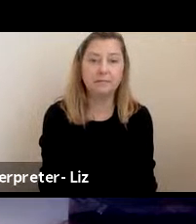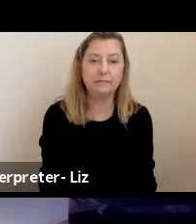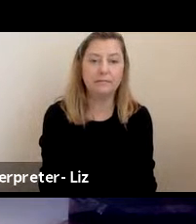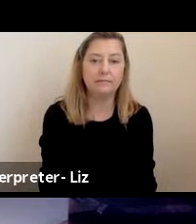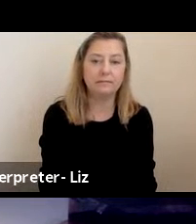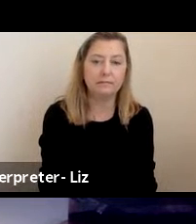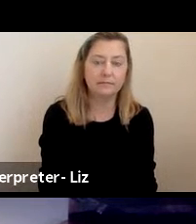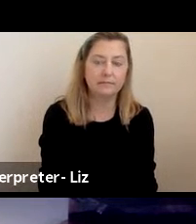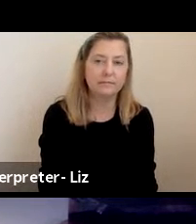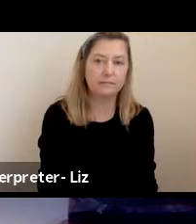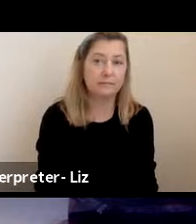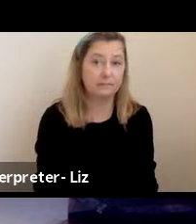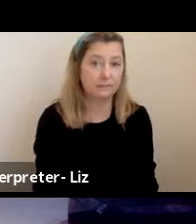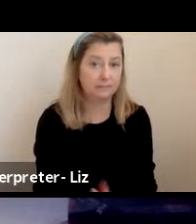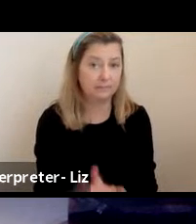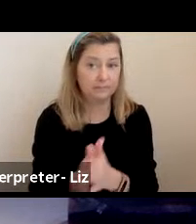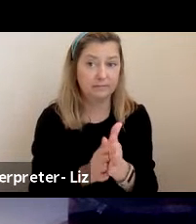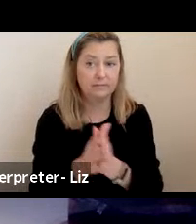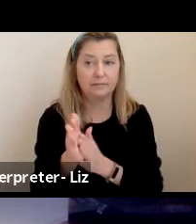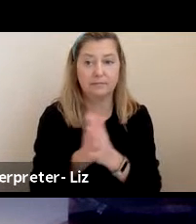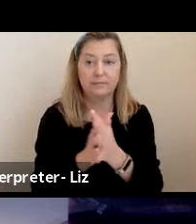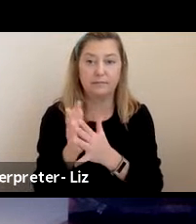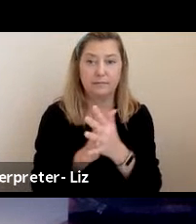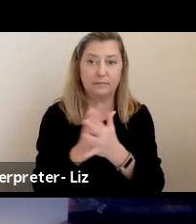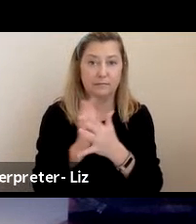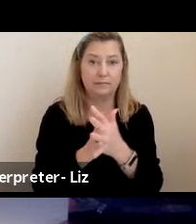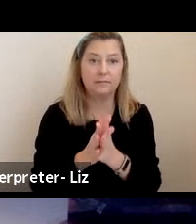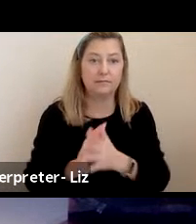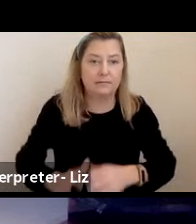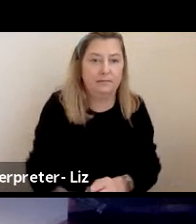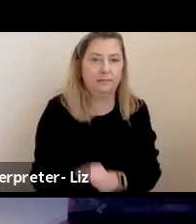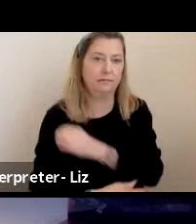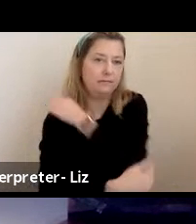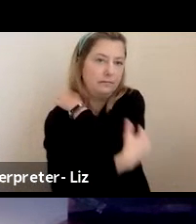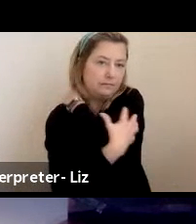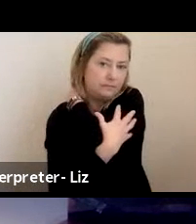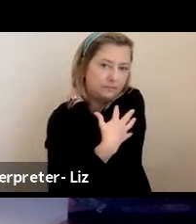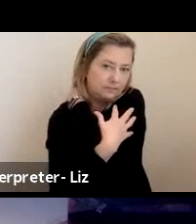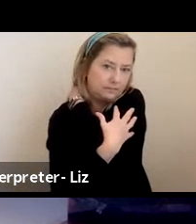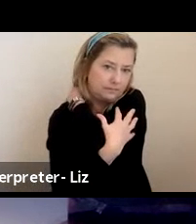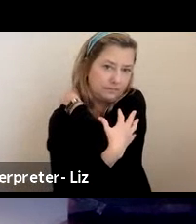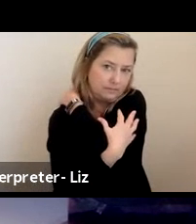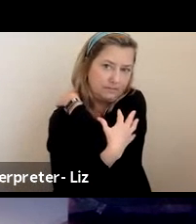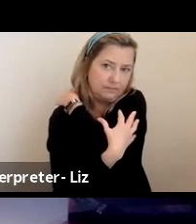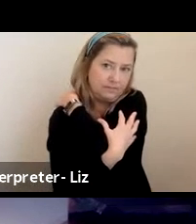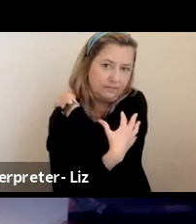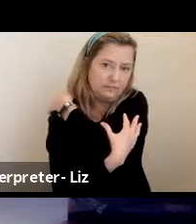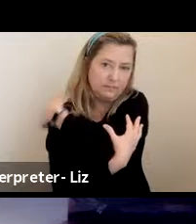Okay. So do you all want to proceed on? Is it something that is to the point where you can't continue?